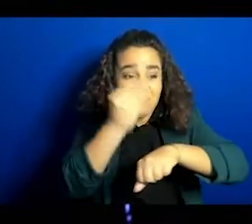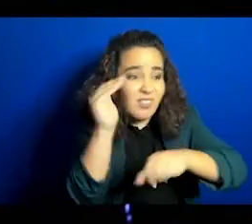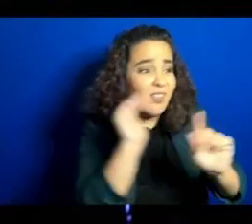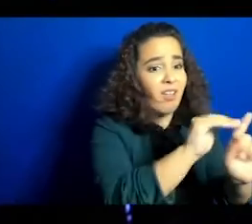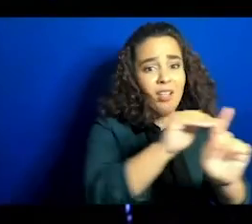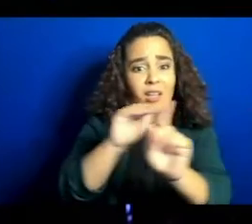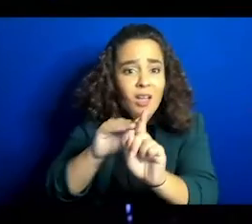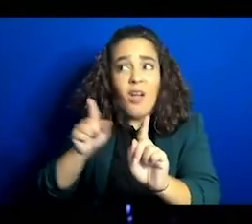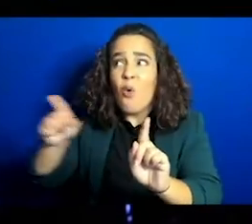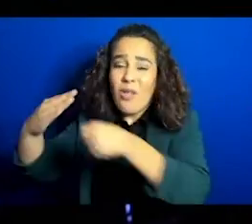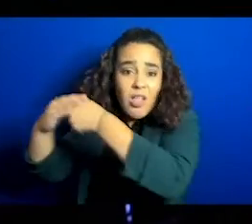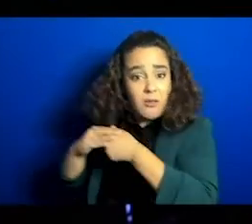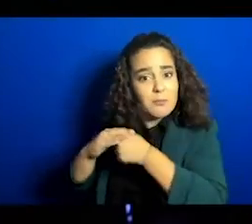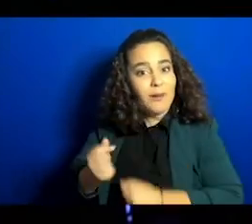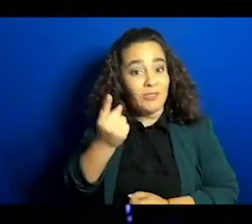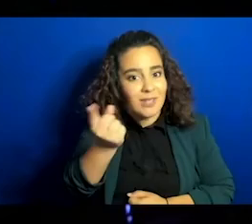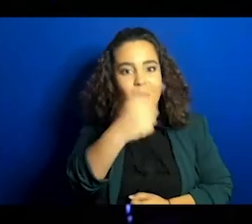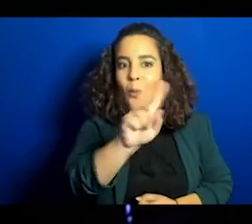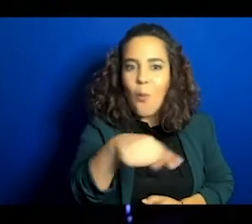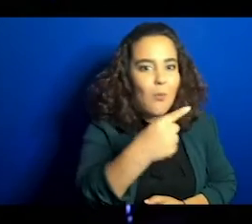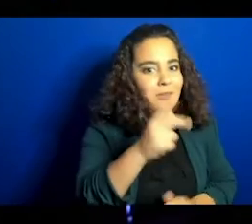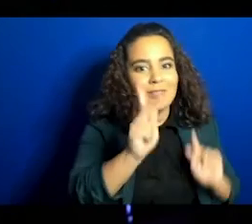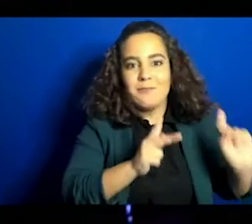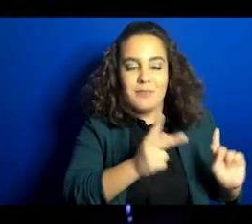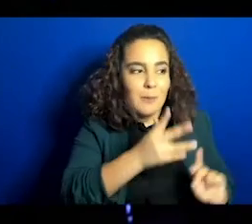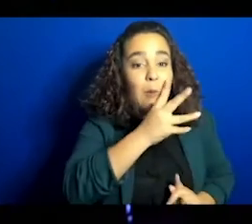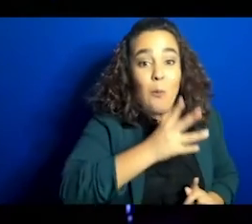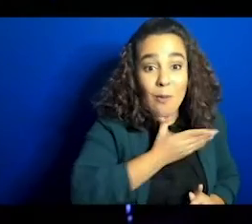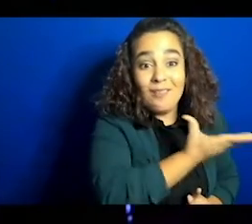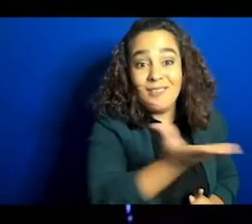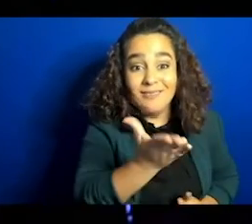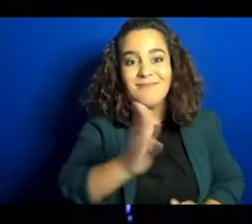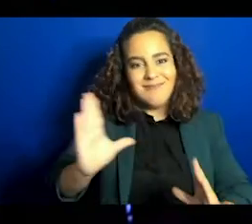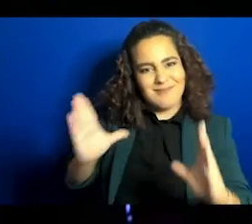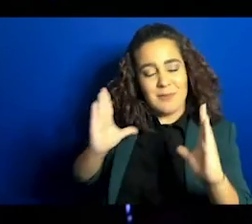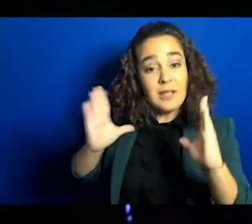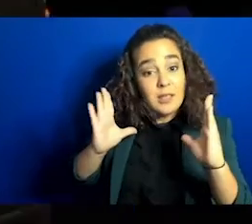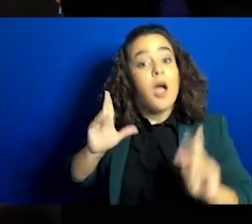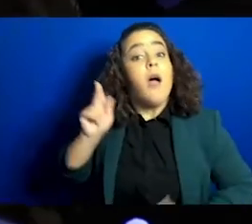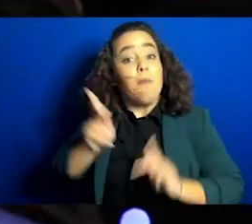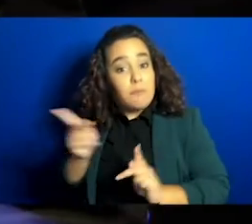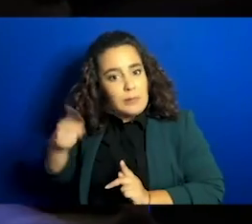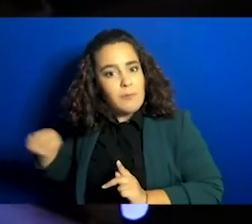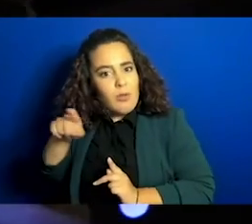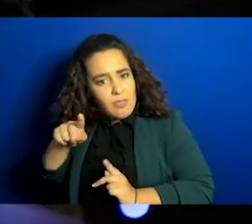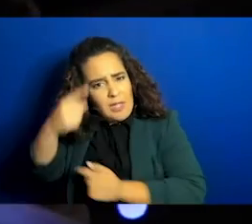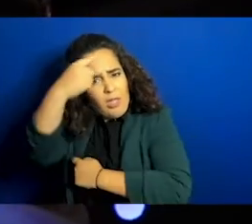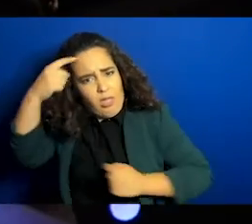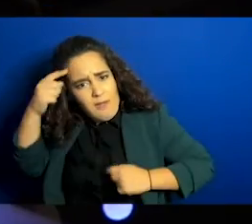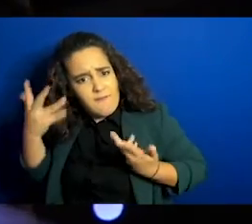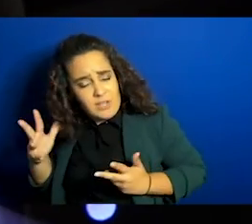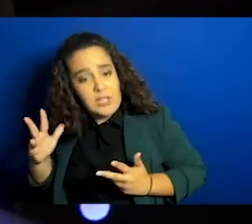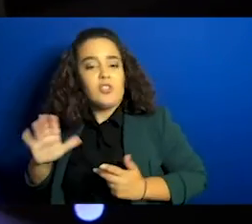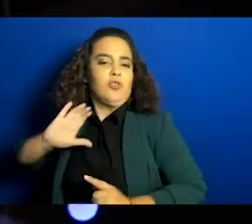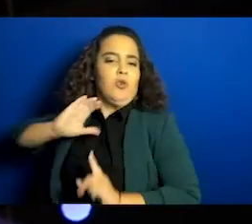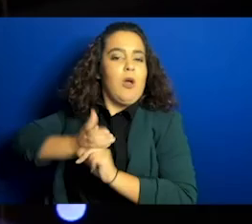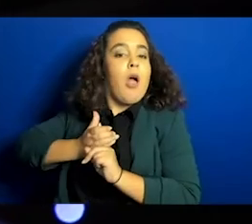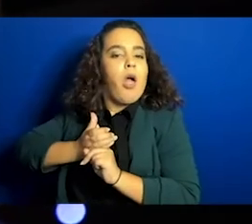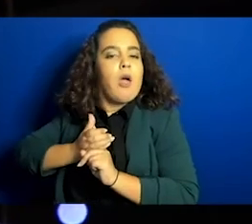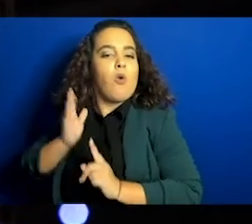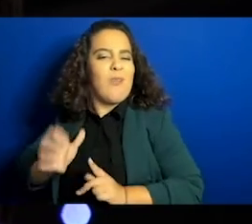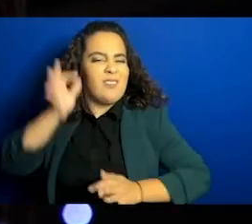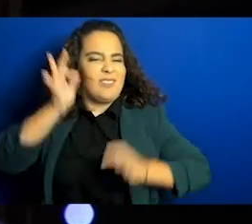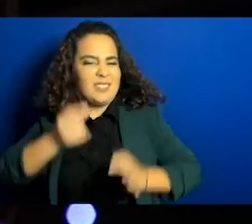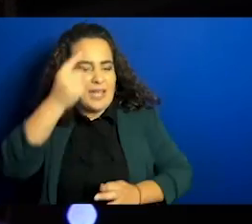for us, and who but the wounded listened? Now those who hide their own wounds make decisions for